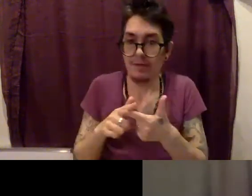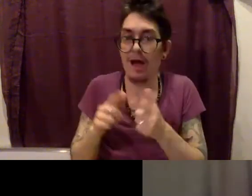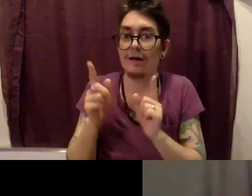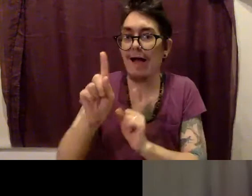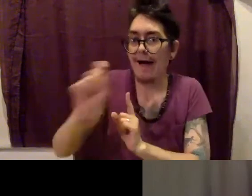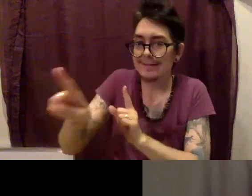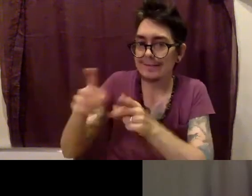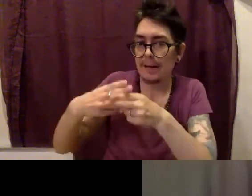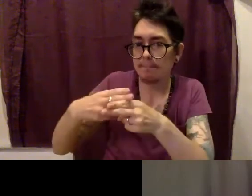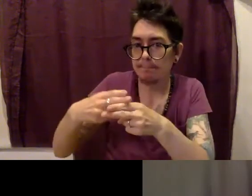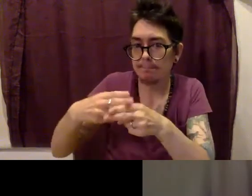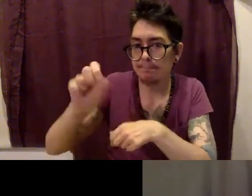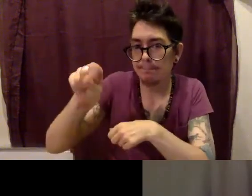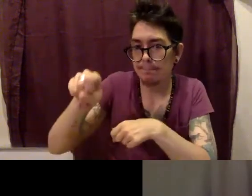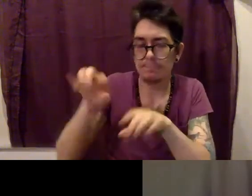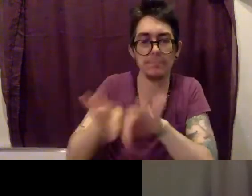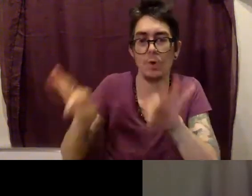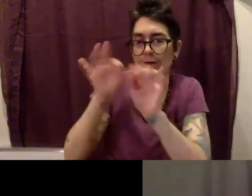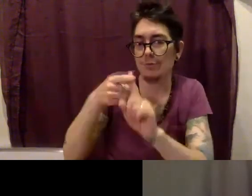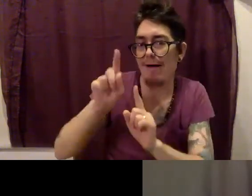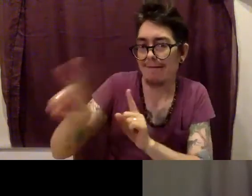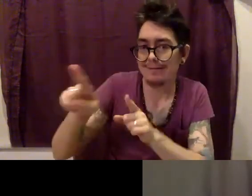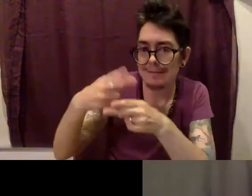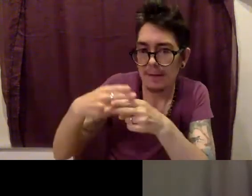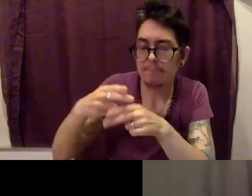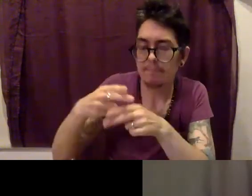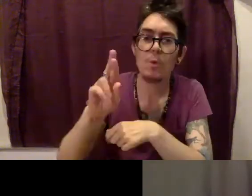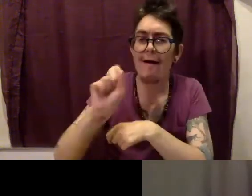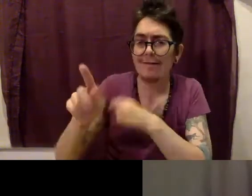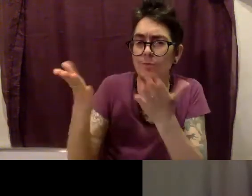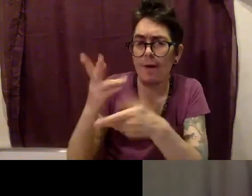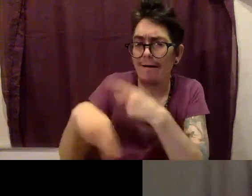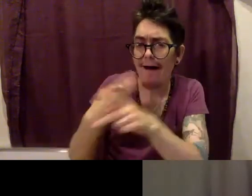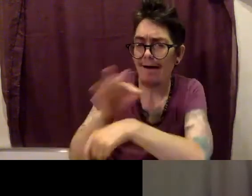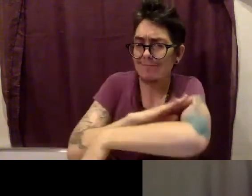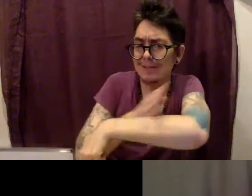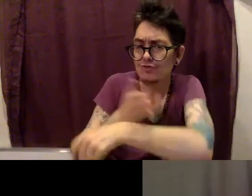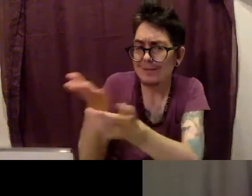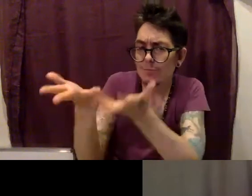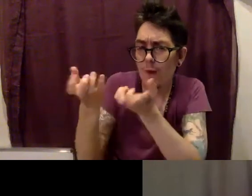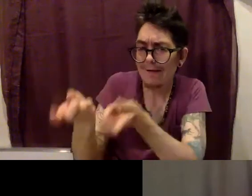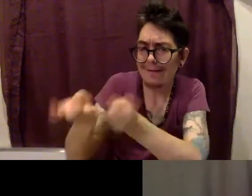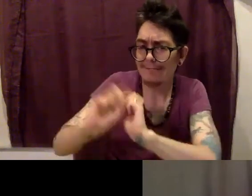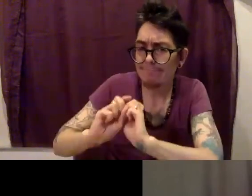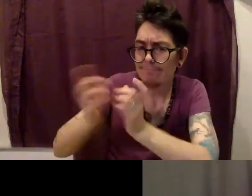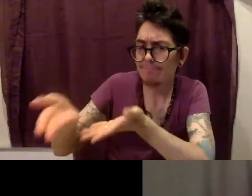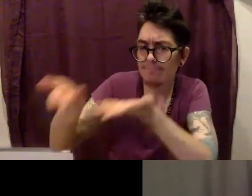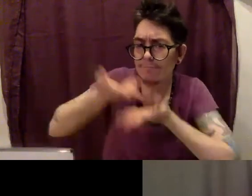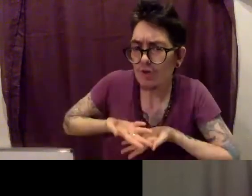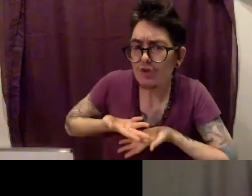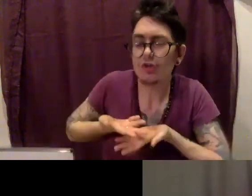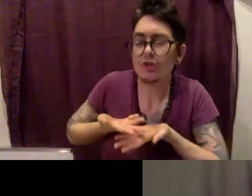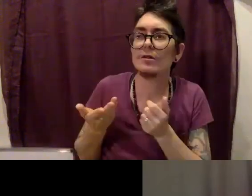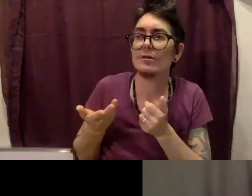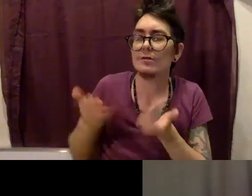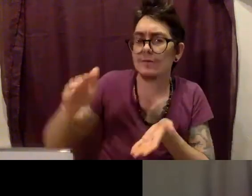once you set up a shield, or a barrier, boundary, then it's really important to ask their name or what kind of energy they want